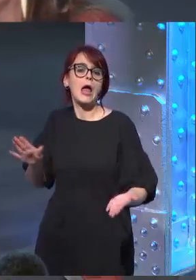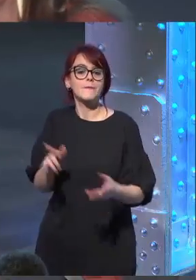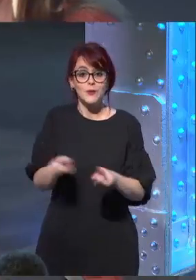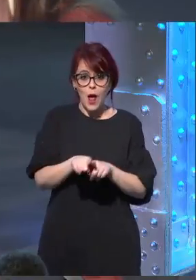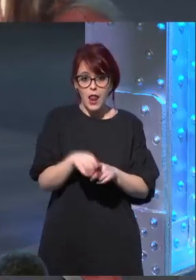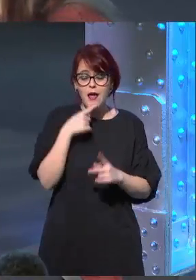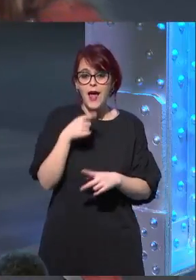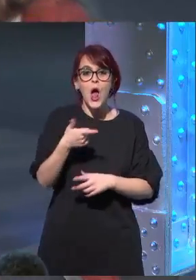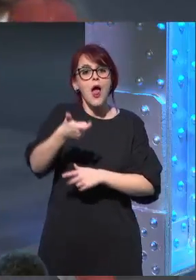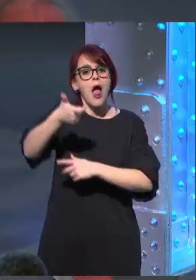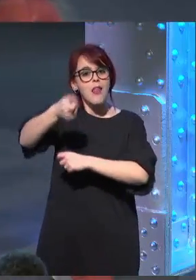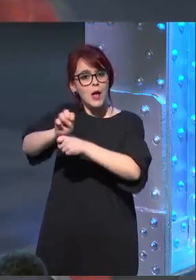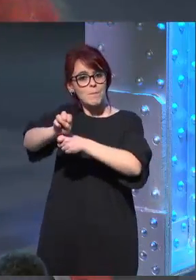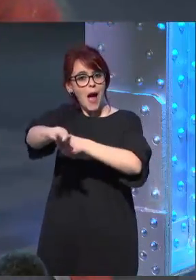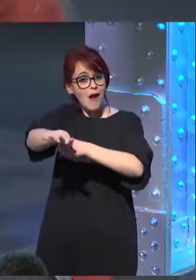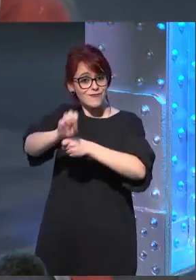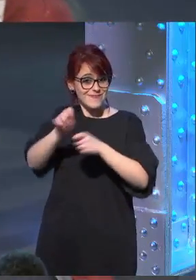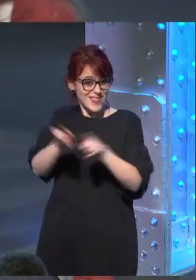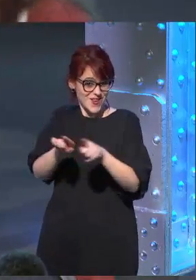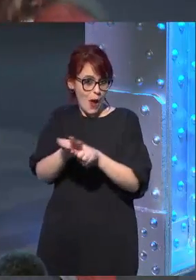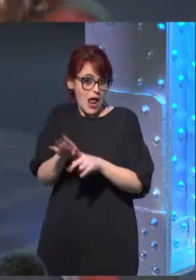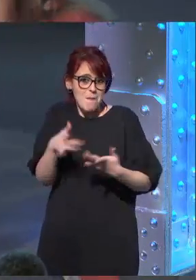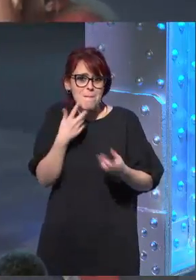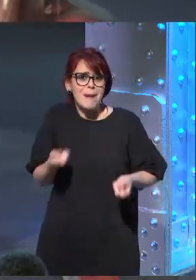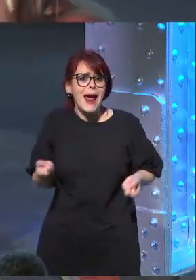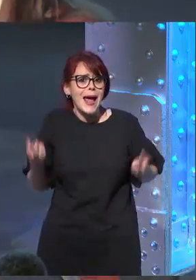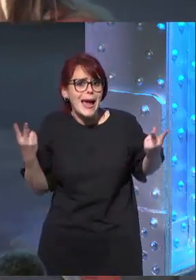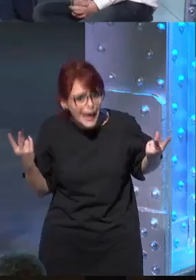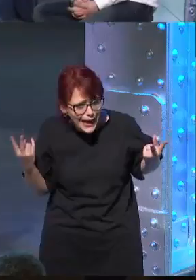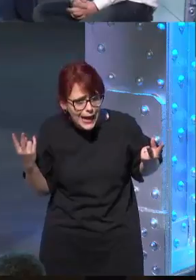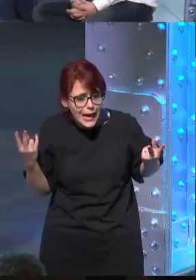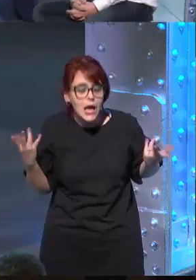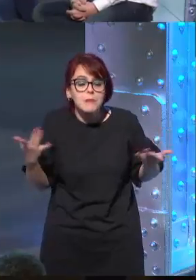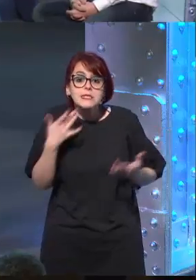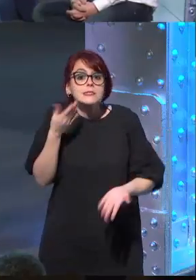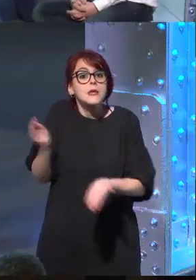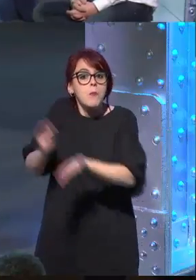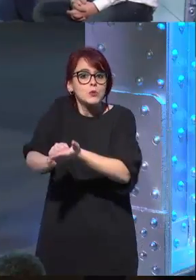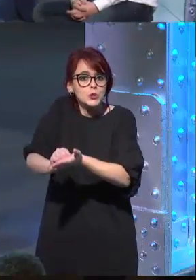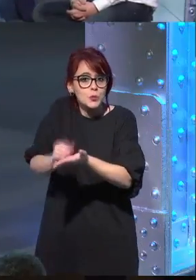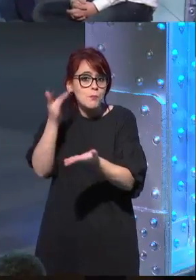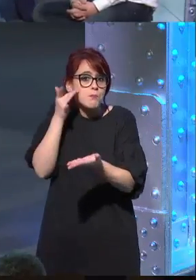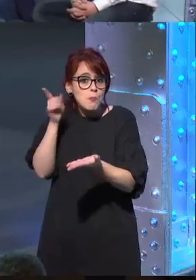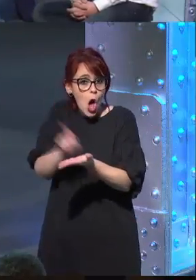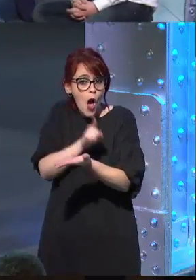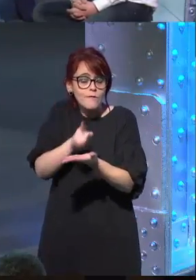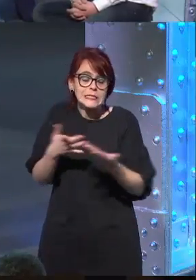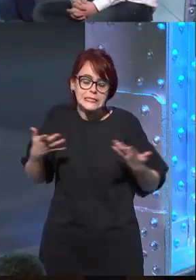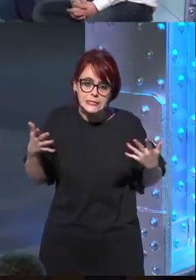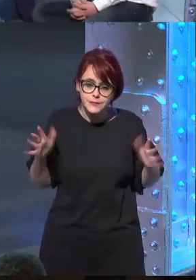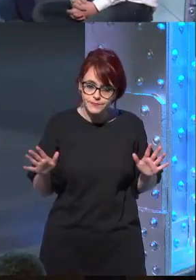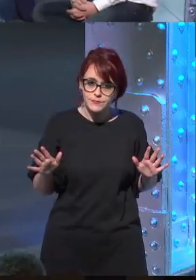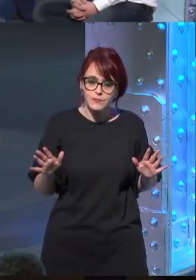that if they have the alarm clock in their mobile, it's for you to use it, same as a torch, for instance. If it's there,